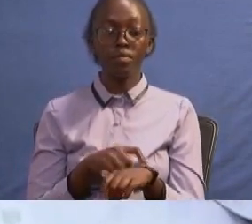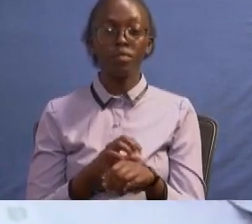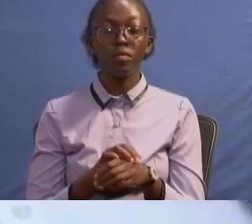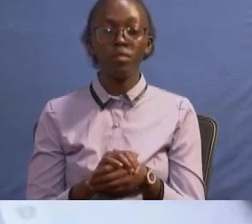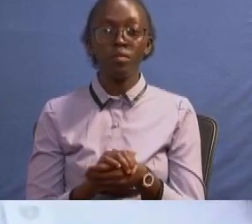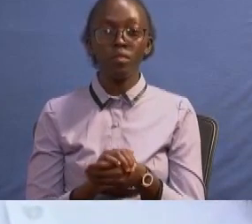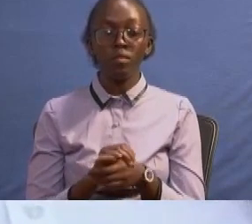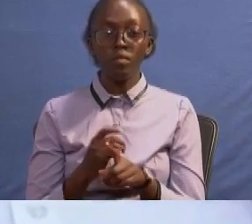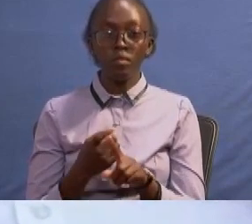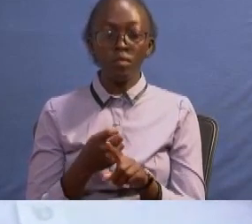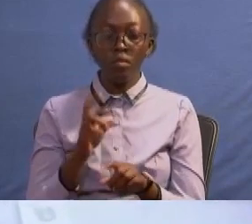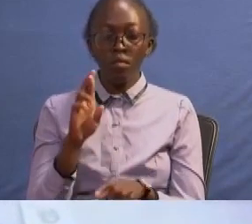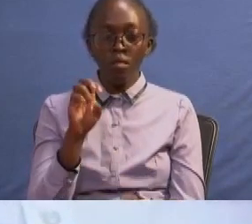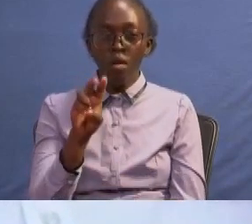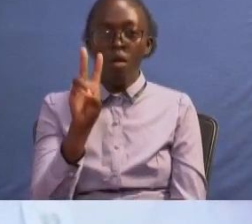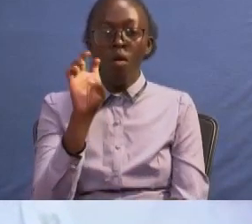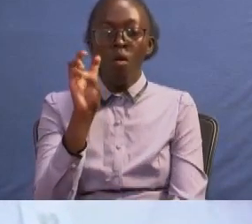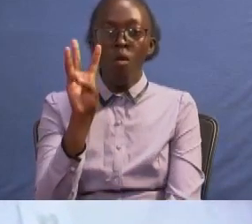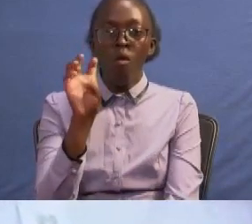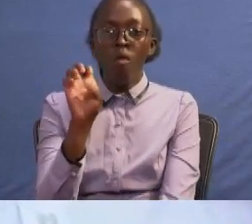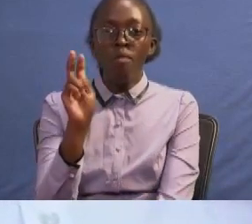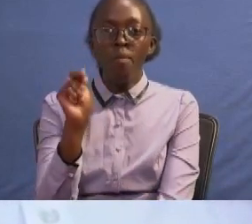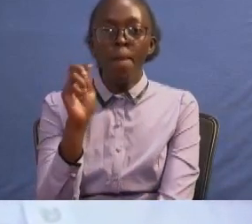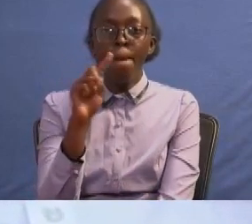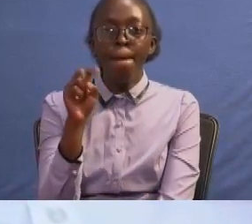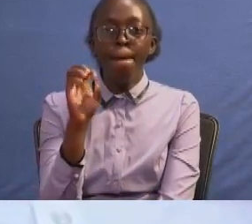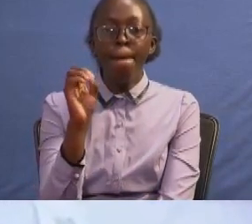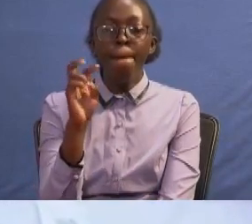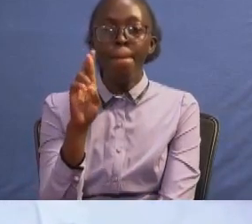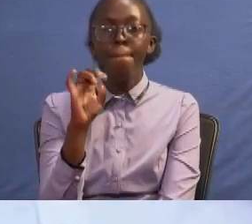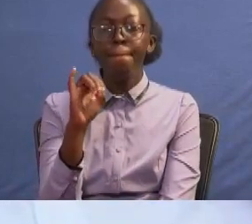From Ruwenzori there, he looked for me for some 6 months.